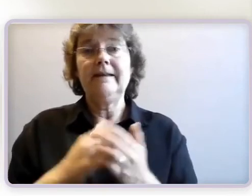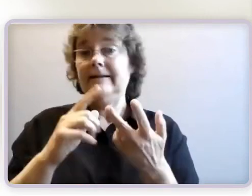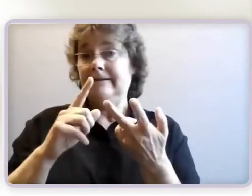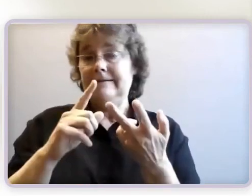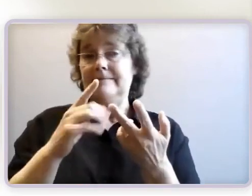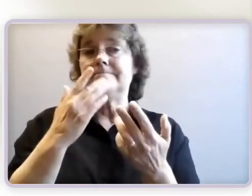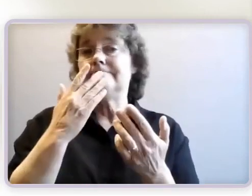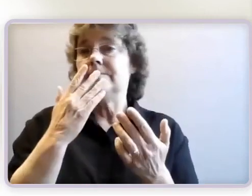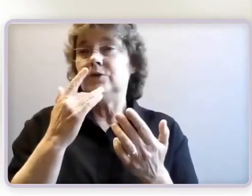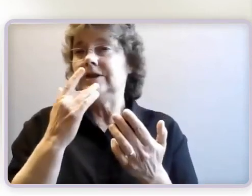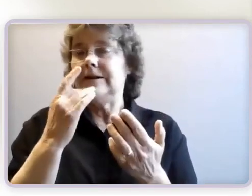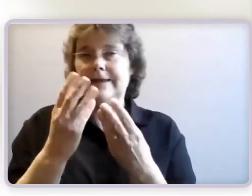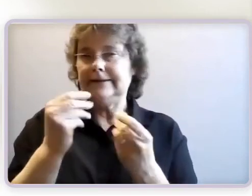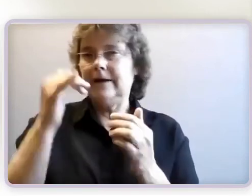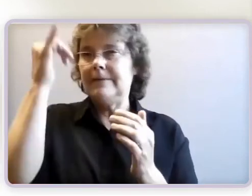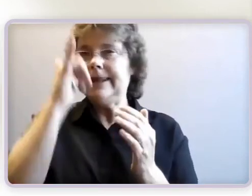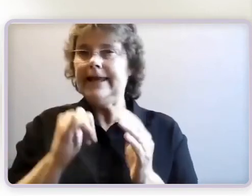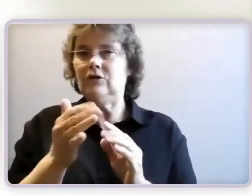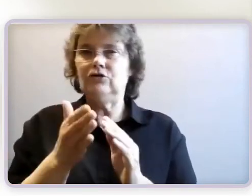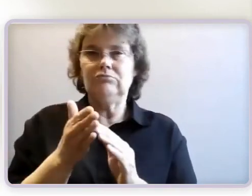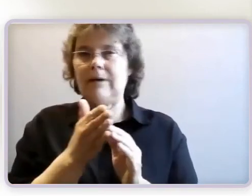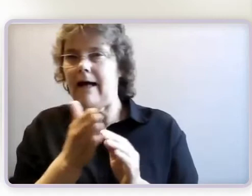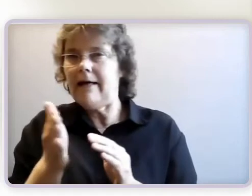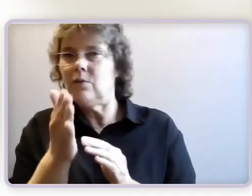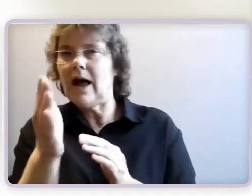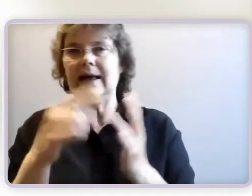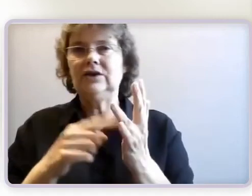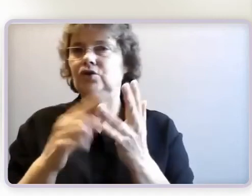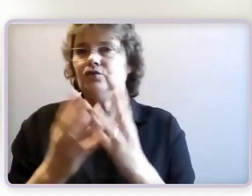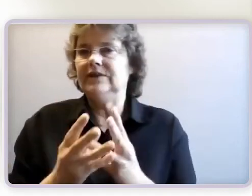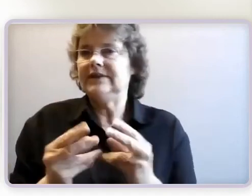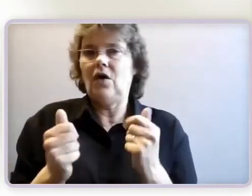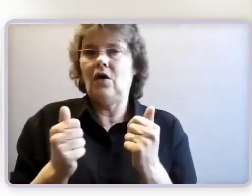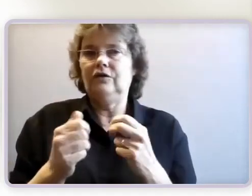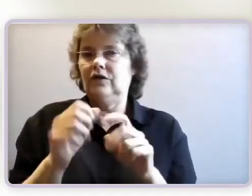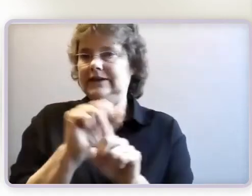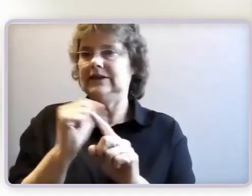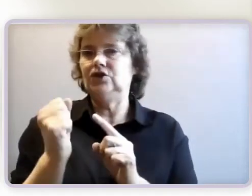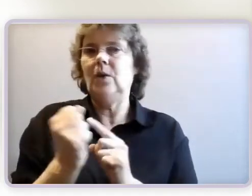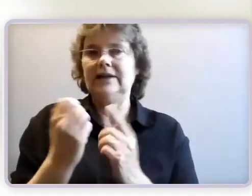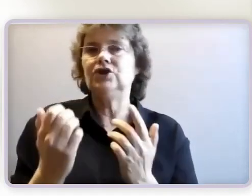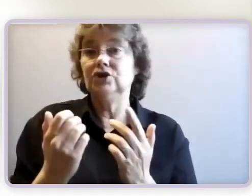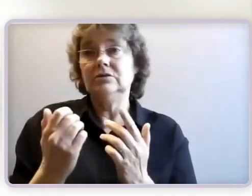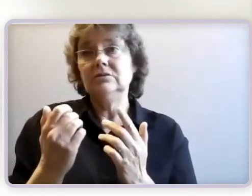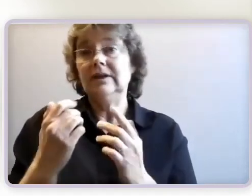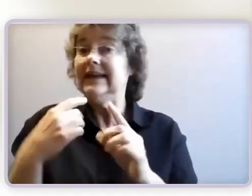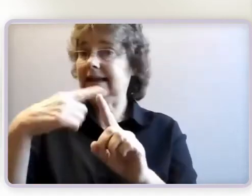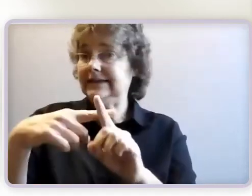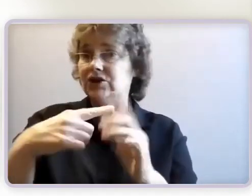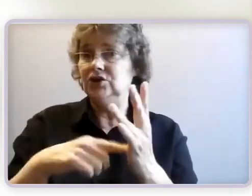someone's situation, and that can be in addition to sharing their story with the Commission.